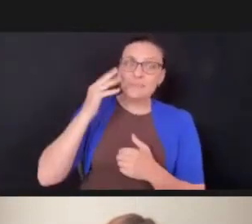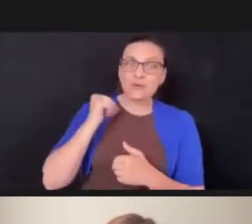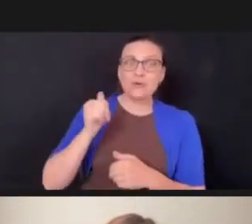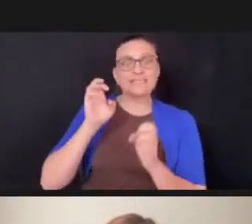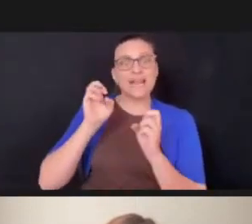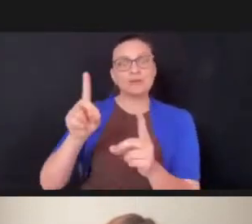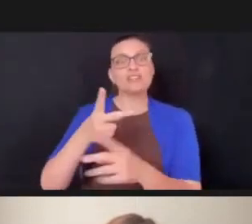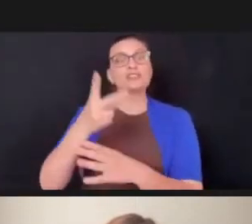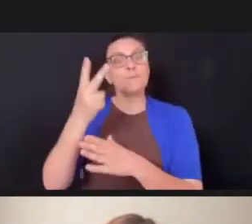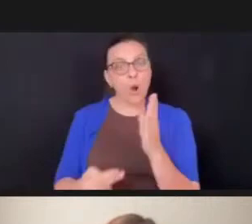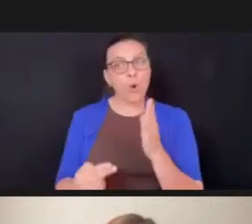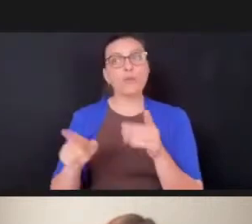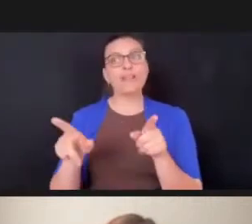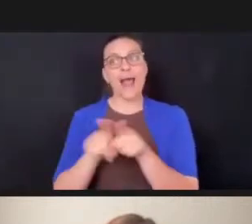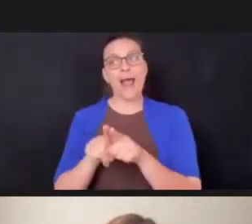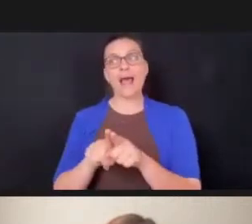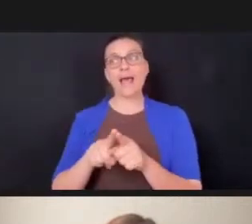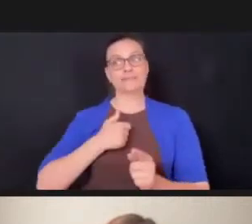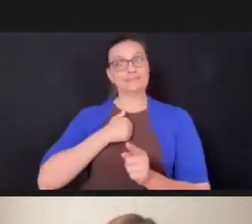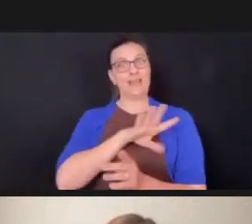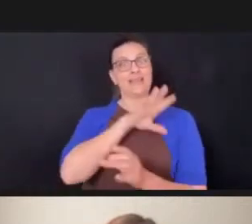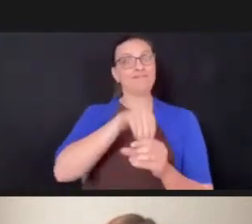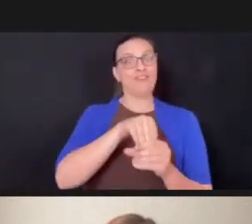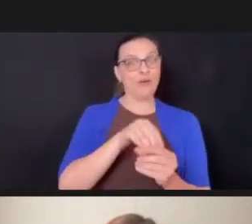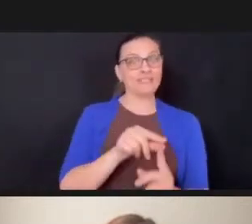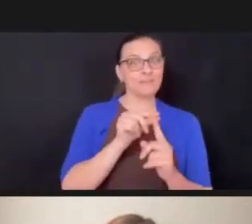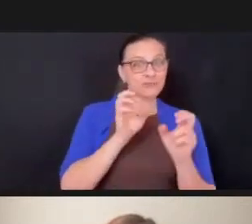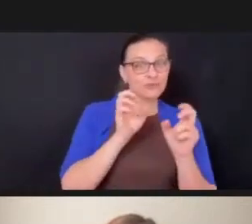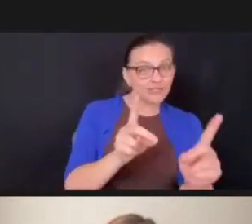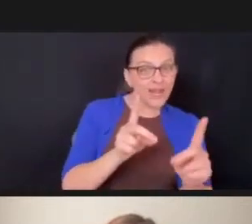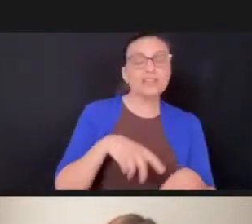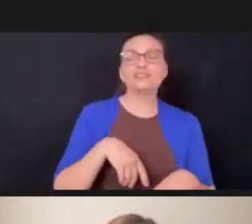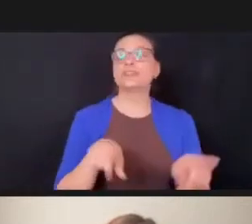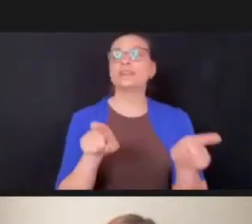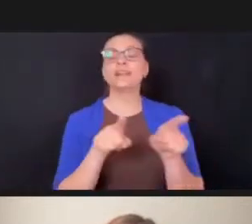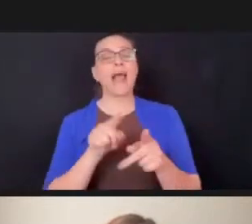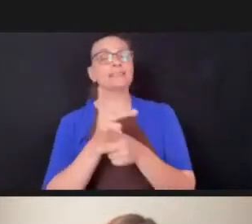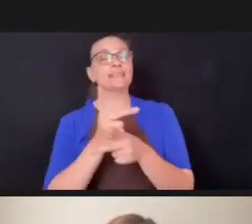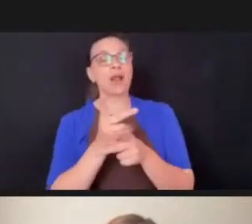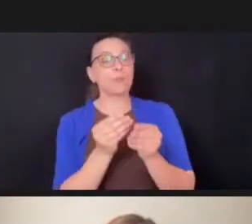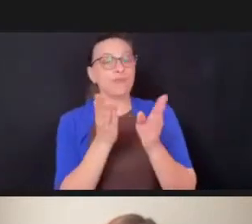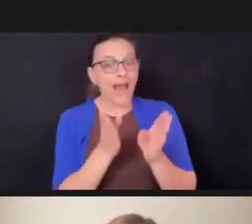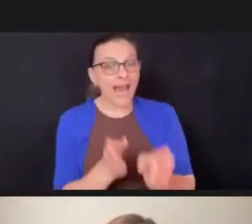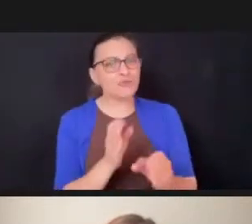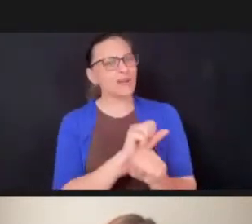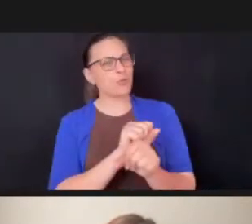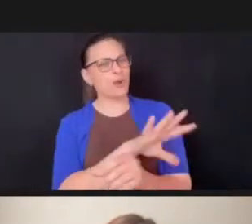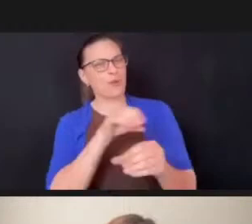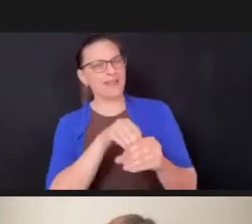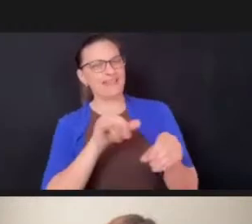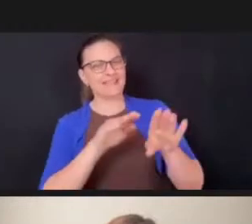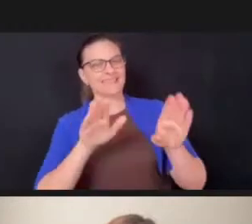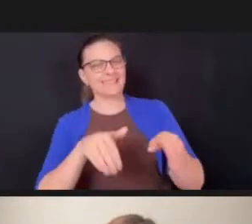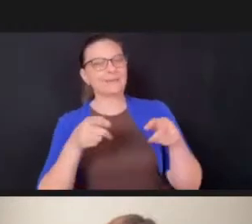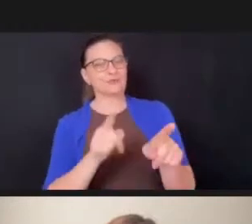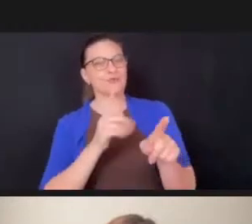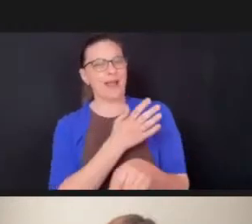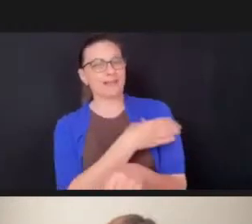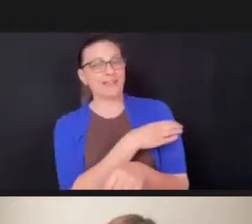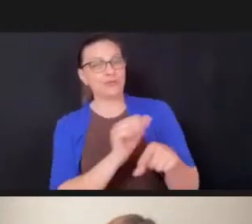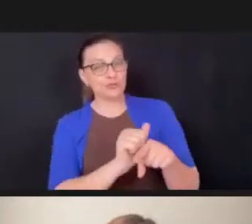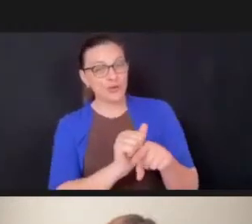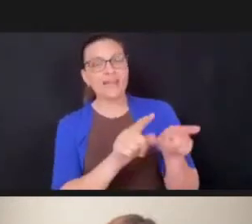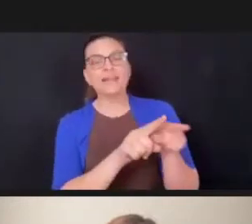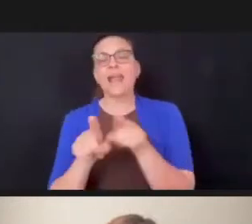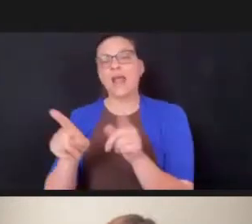as being involved in special education, as being a care provider, kind of working within that system, doing my clinical training and research.